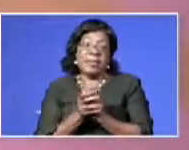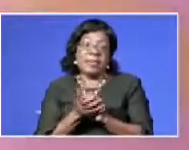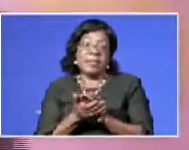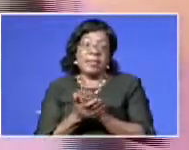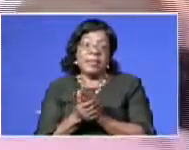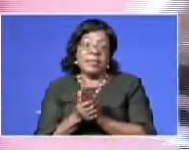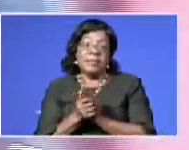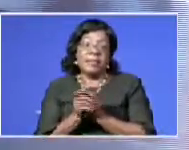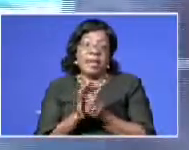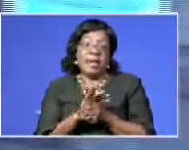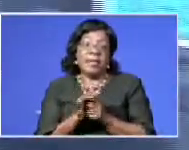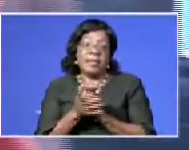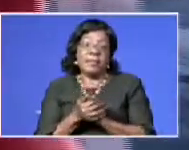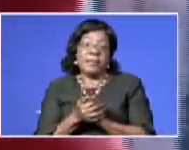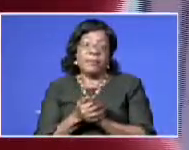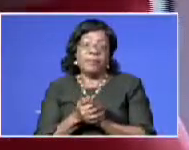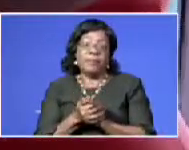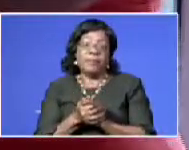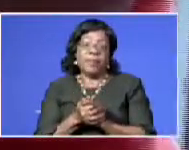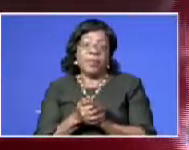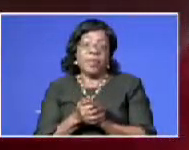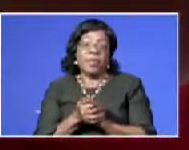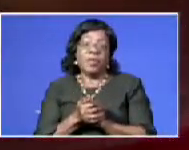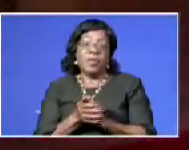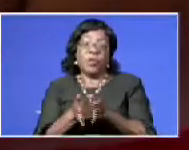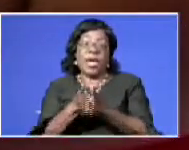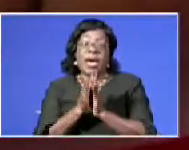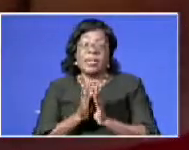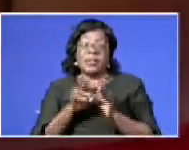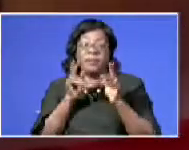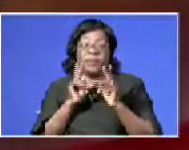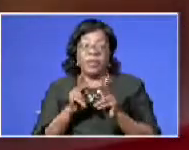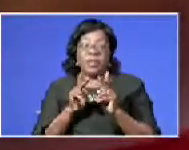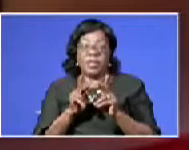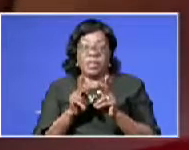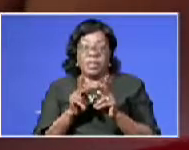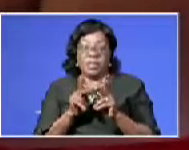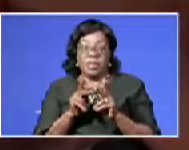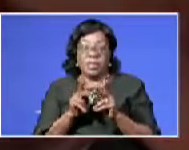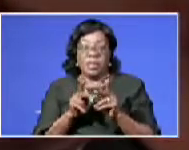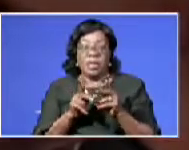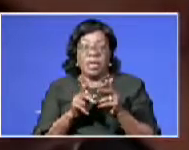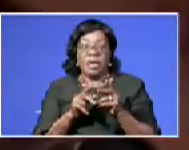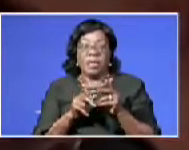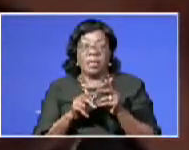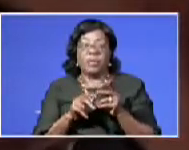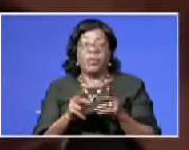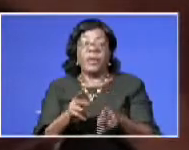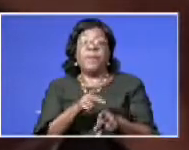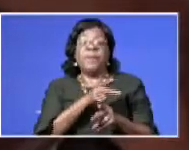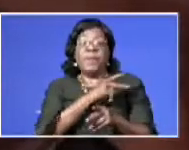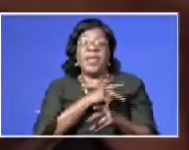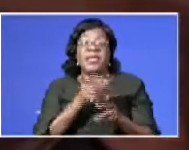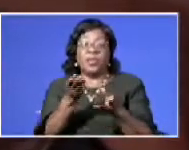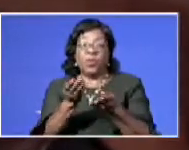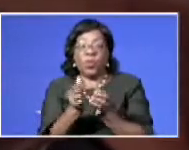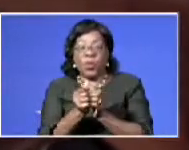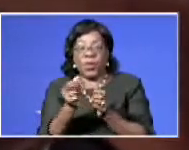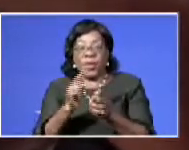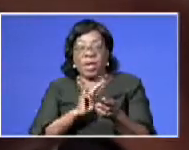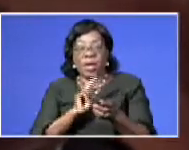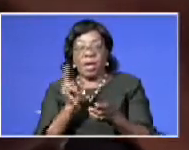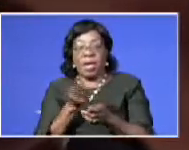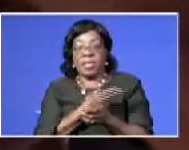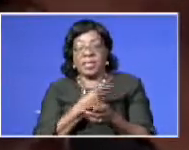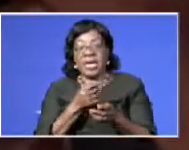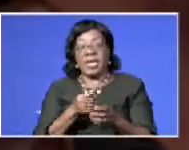you have to sanitize your hands. So we ask clients that they be patient with us as we continue this